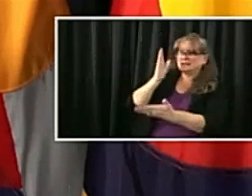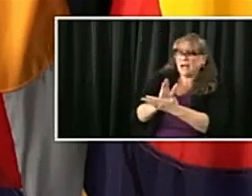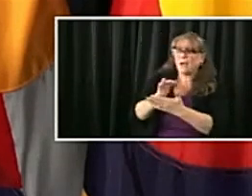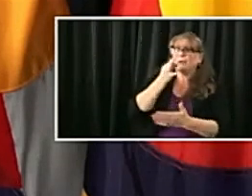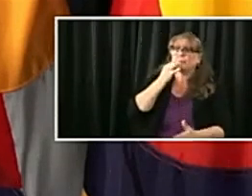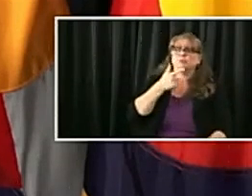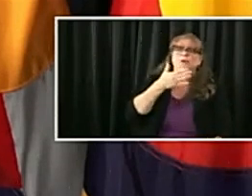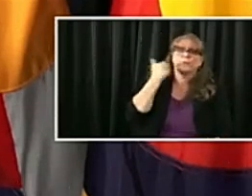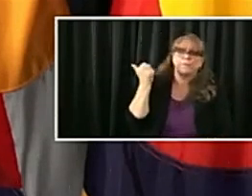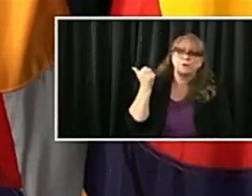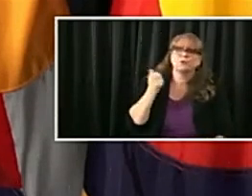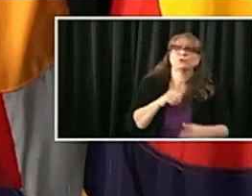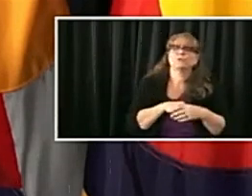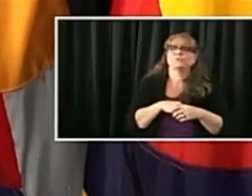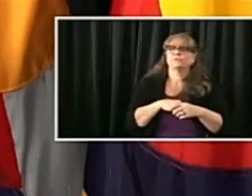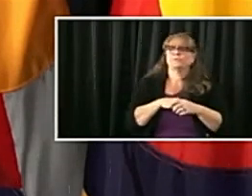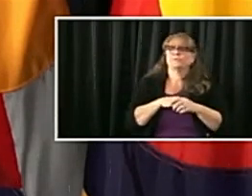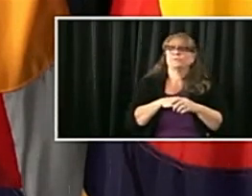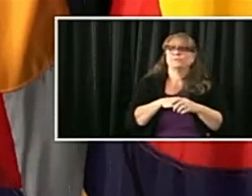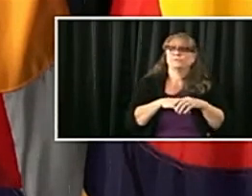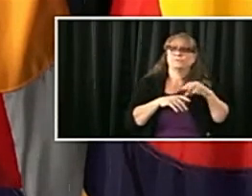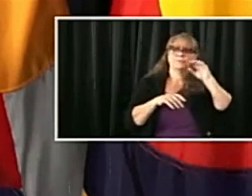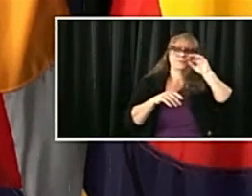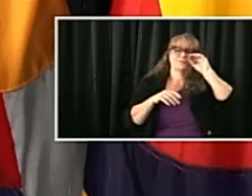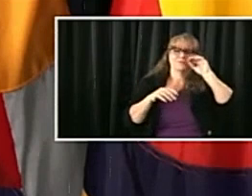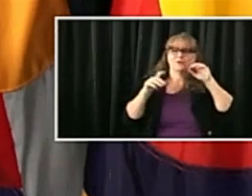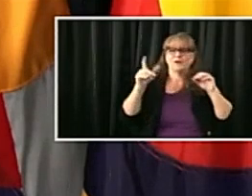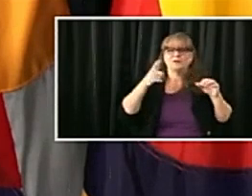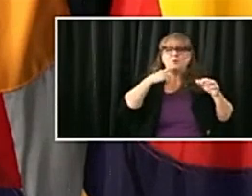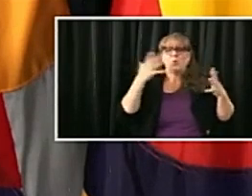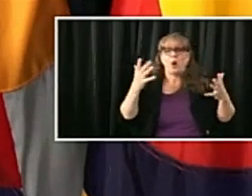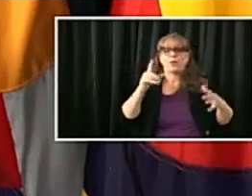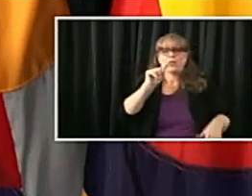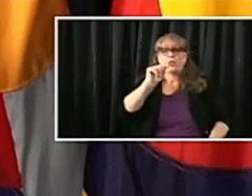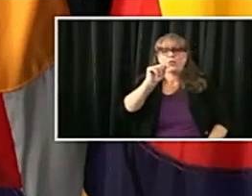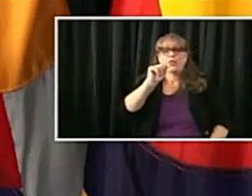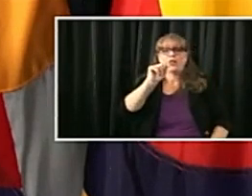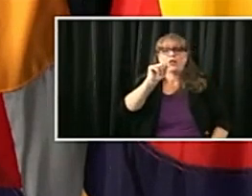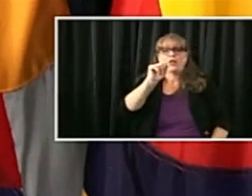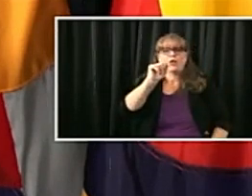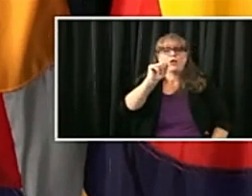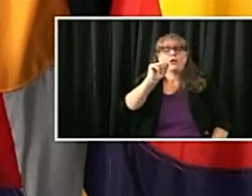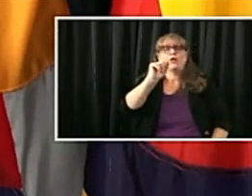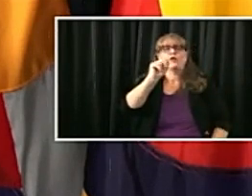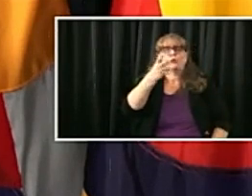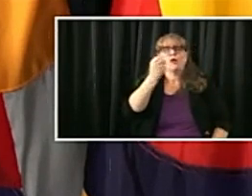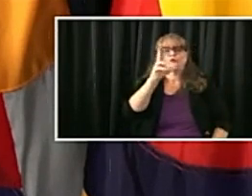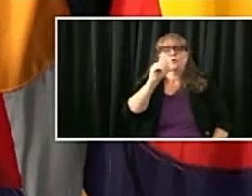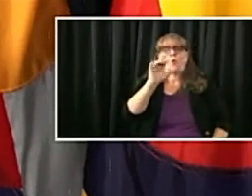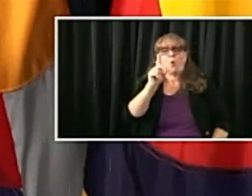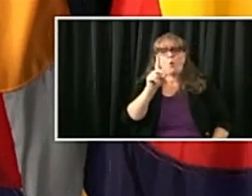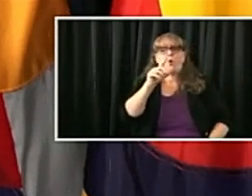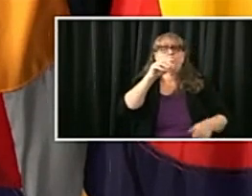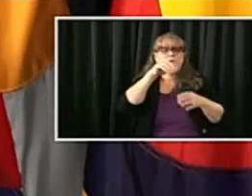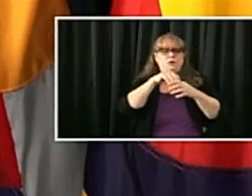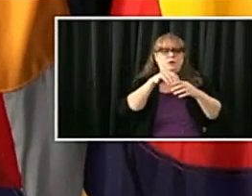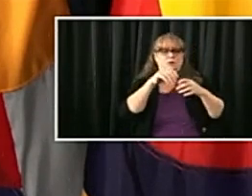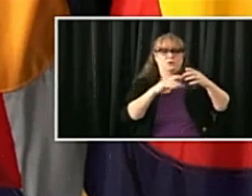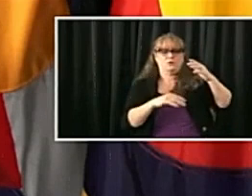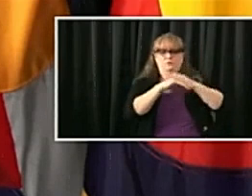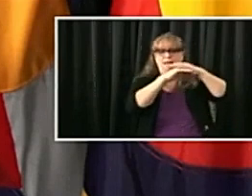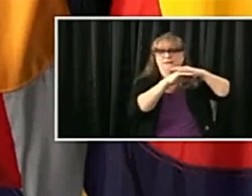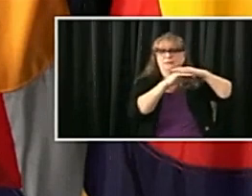certain threshold? Or well, this virus will be with humanity indefinitely. I think there will be